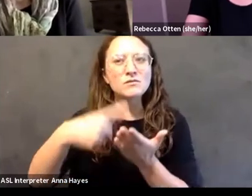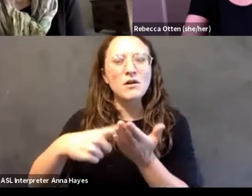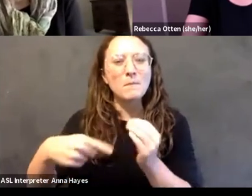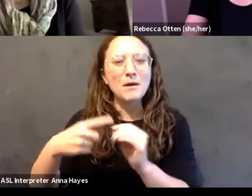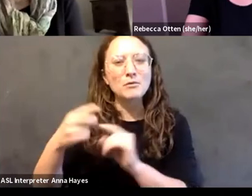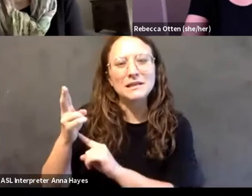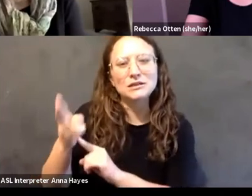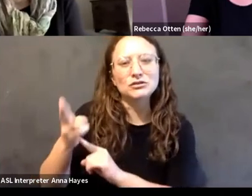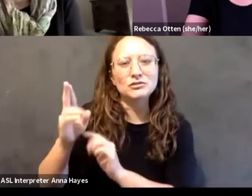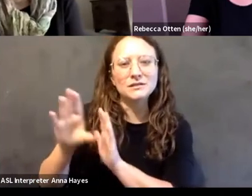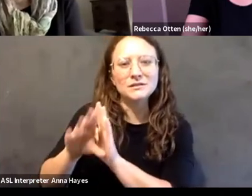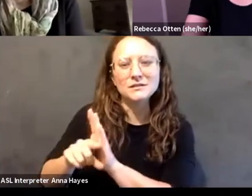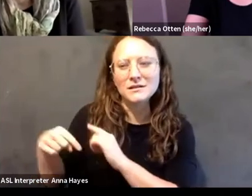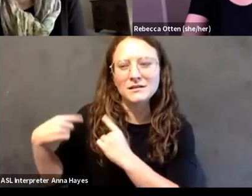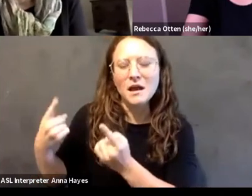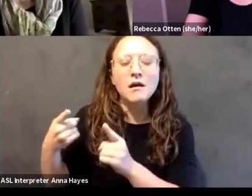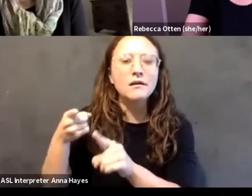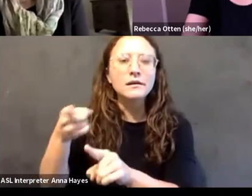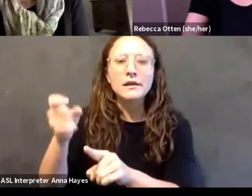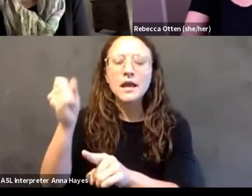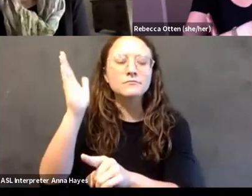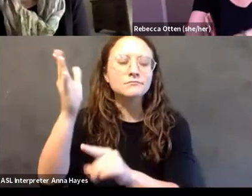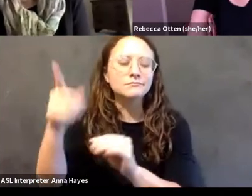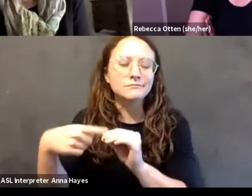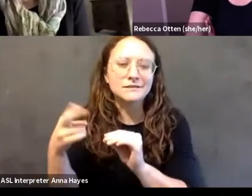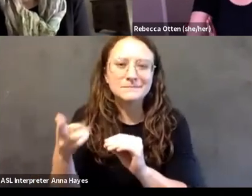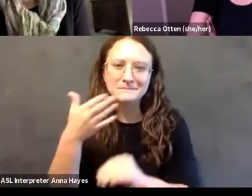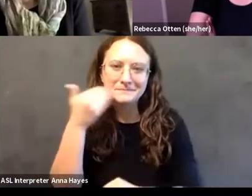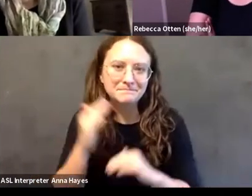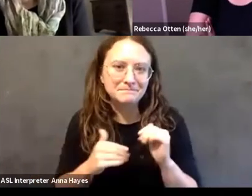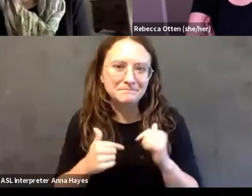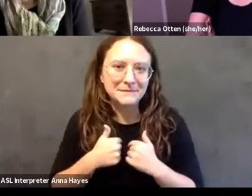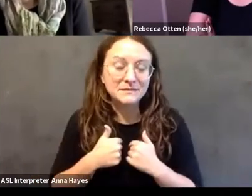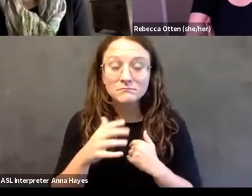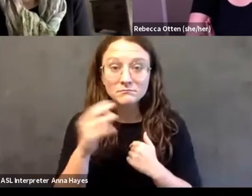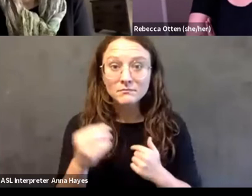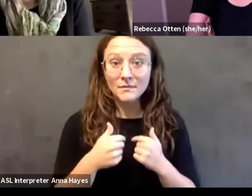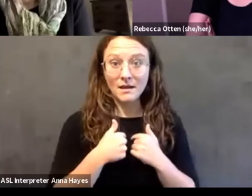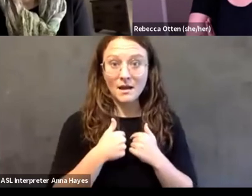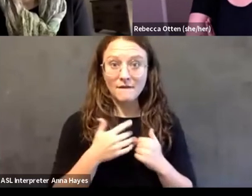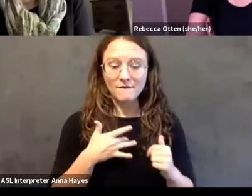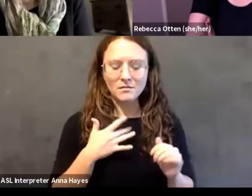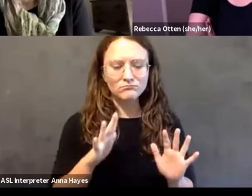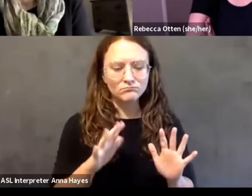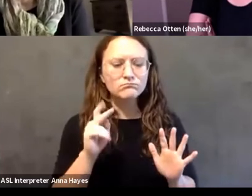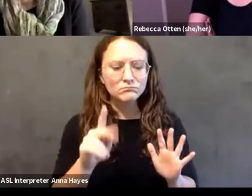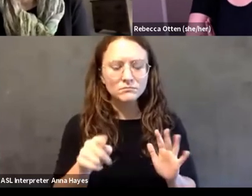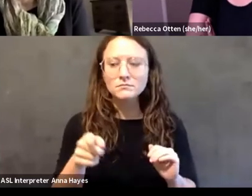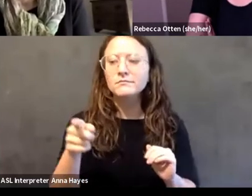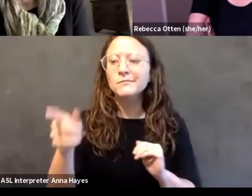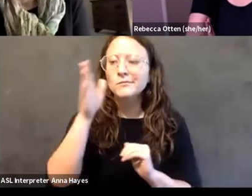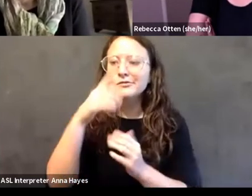can do much better than I can. And then I decided that I was going to talk